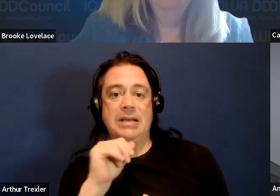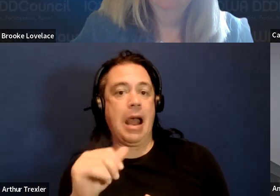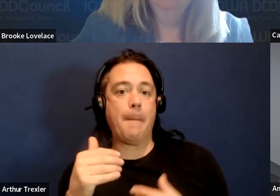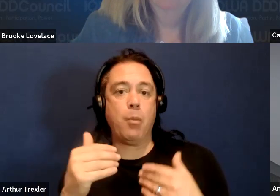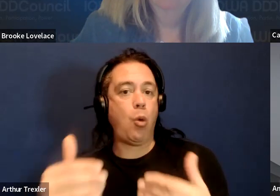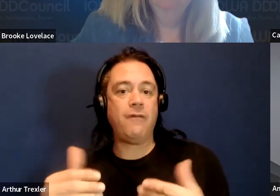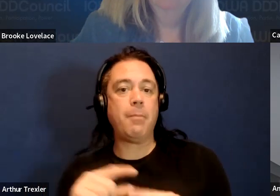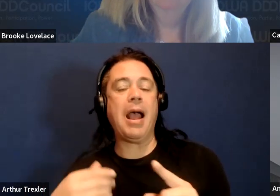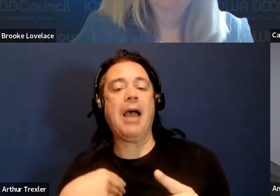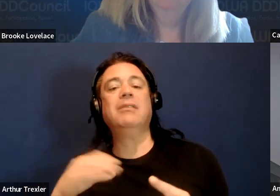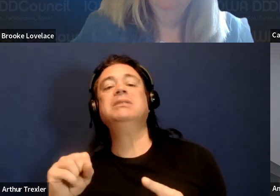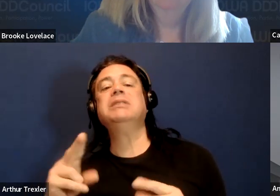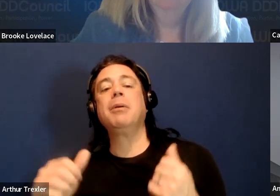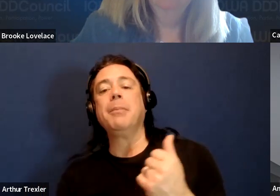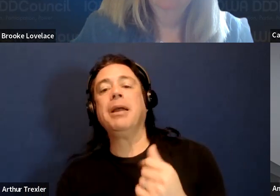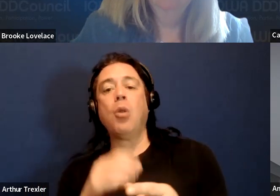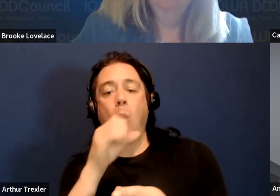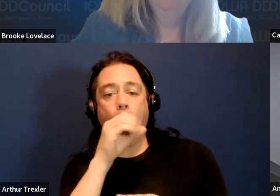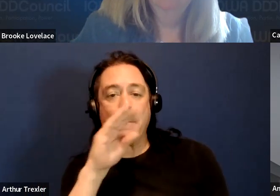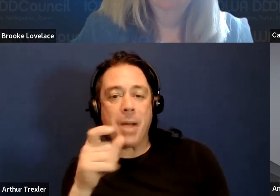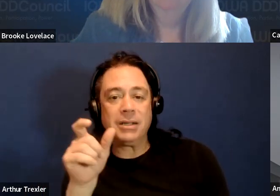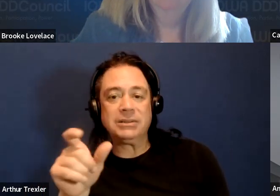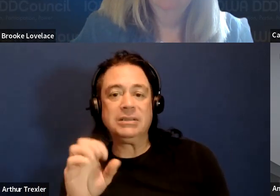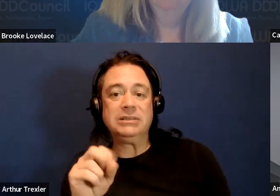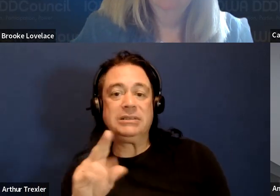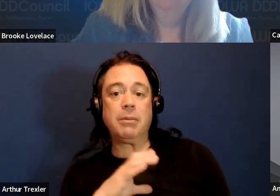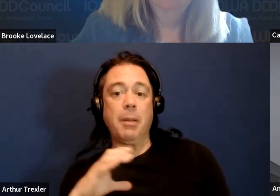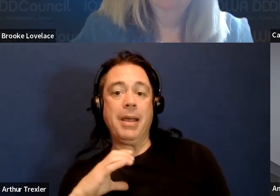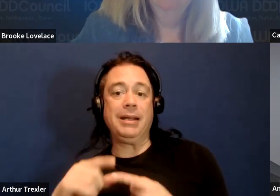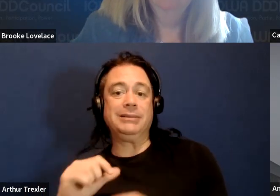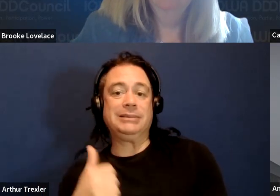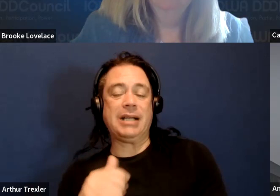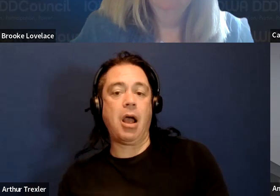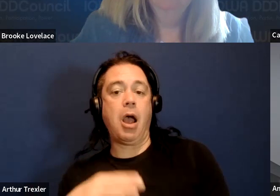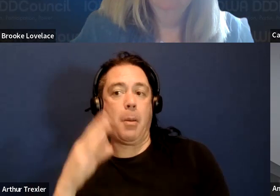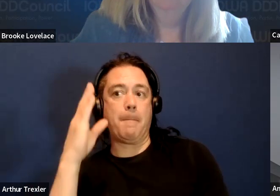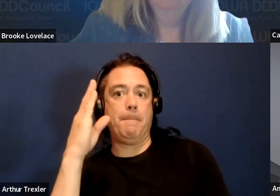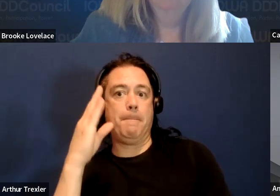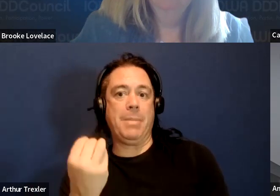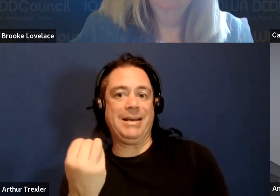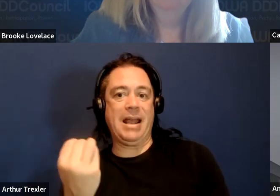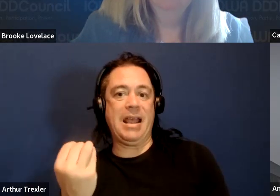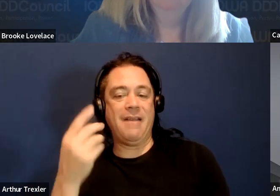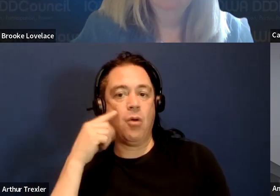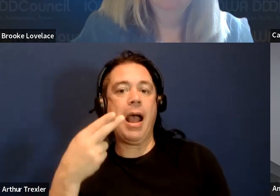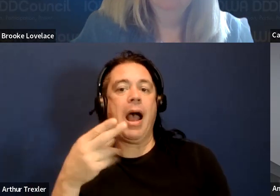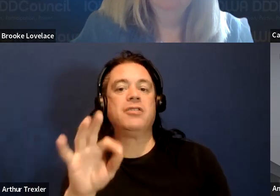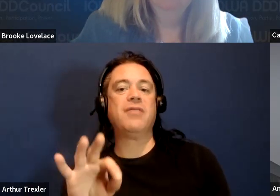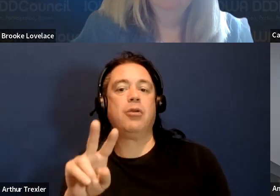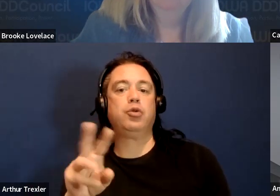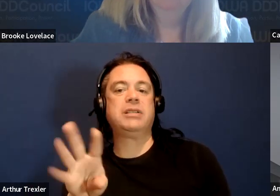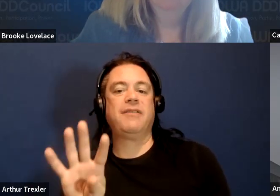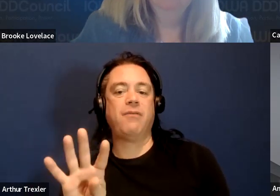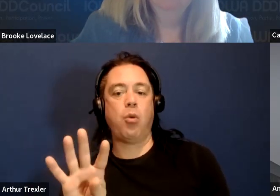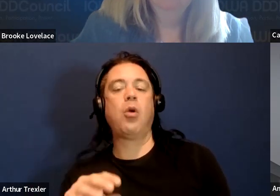a subcommittee, and you can see in the little orange box there, a subcommittee set on at noon on Monday for House File 264, so